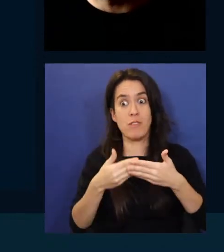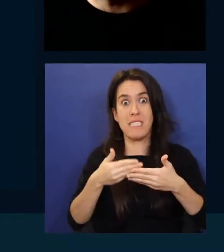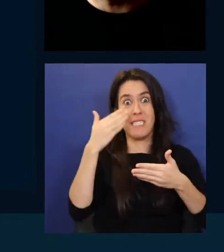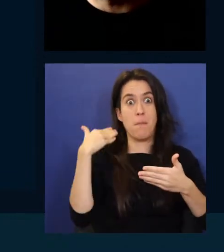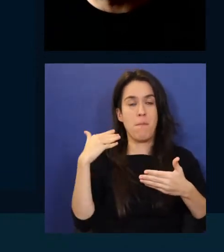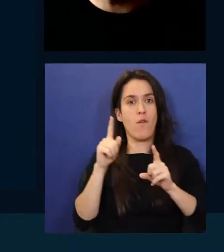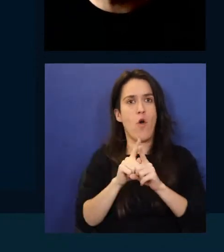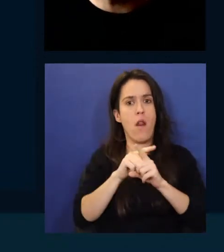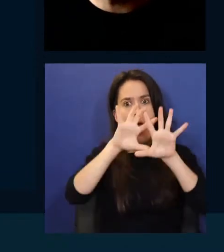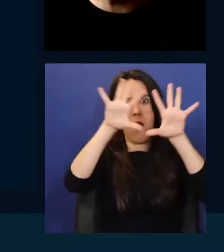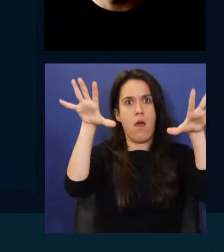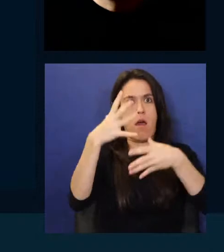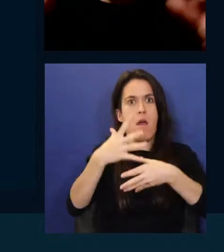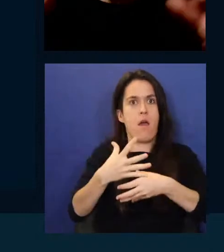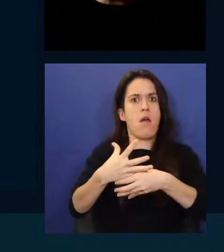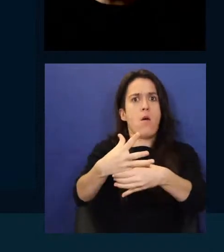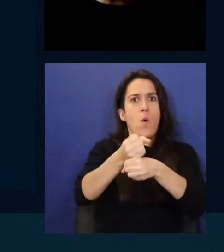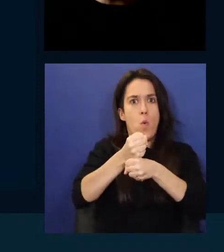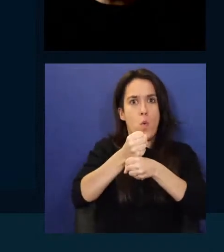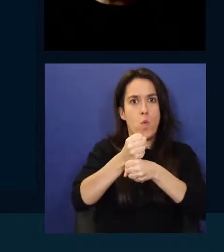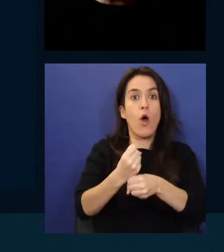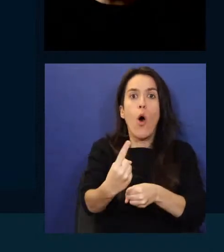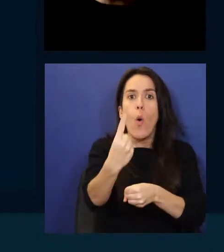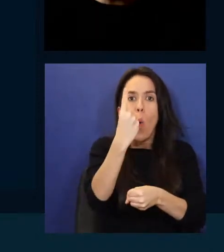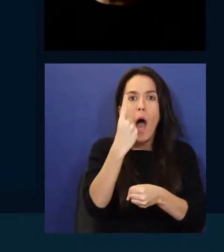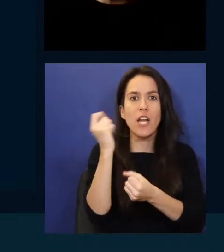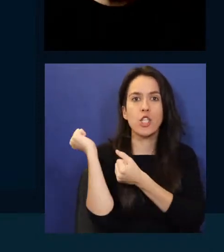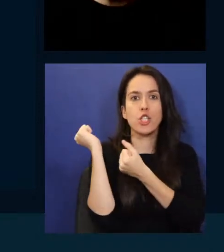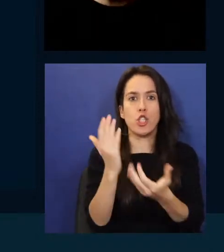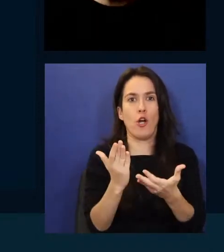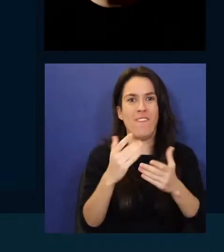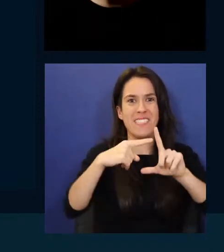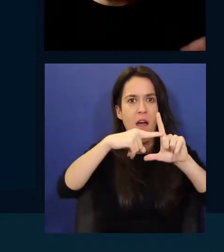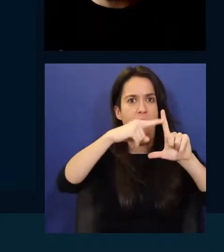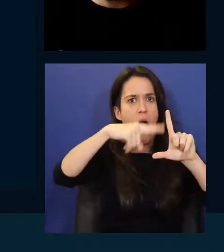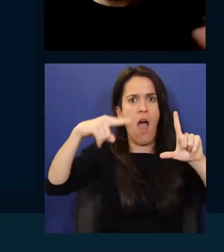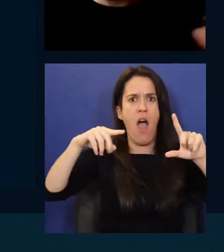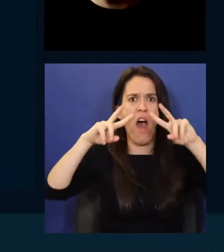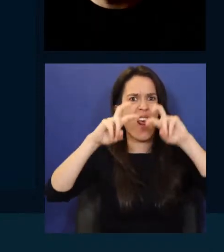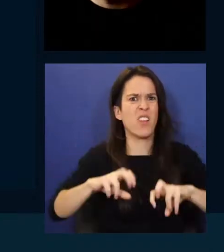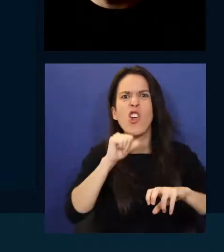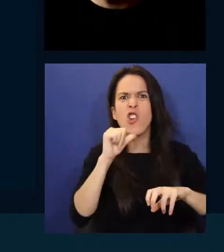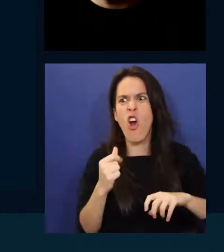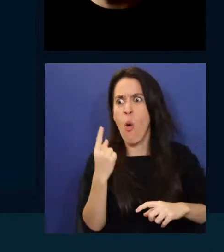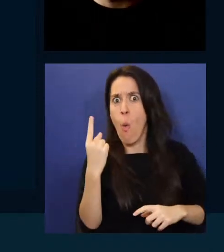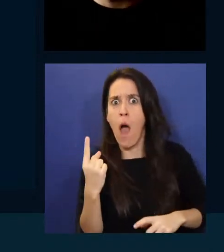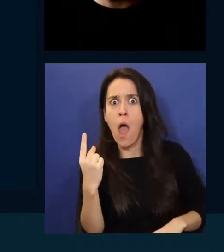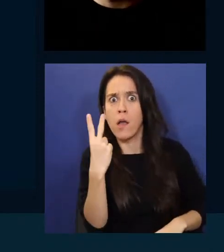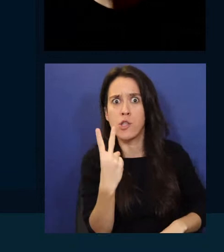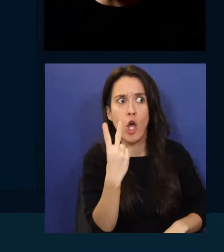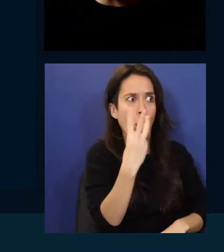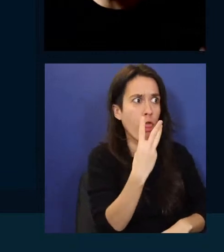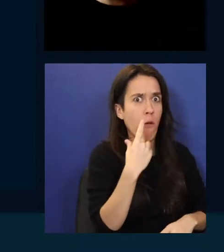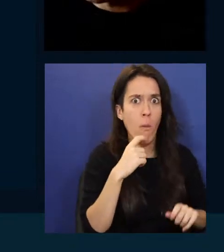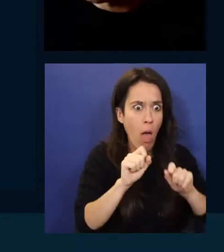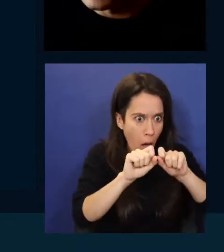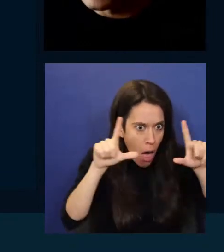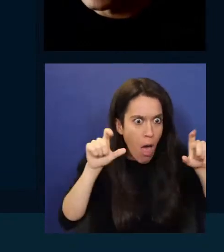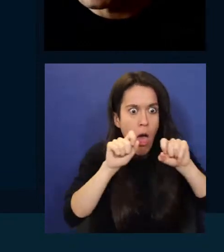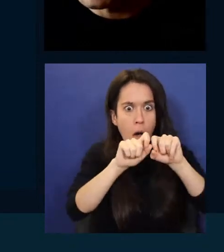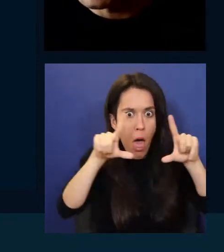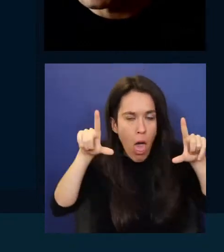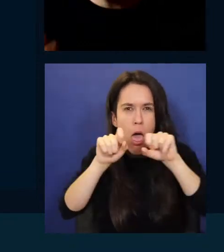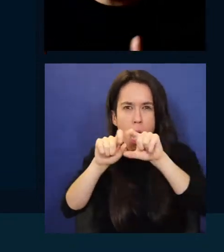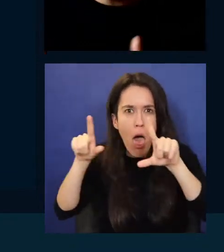look, we need a single analytics service, not like multiple services that our customers need to stitch together, because that's what's causing the friction. That's really